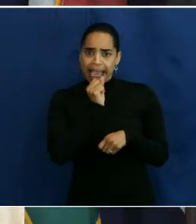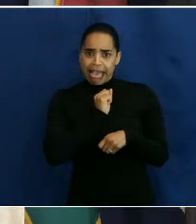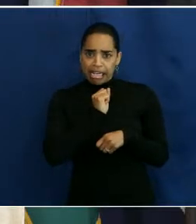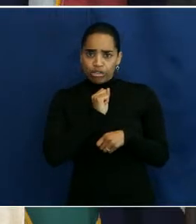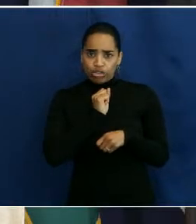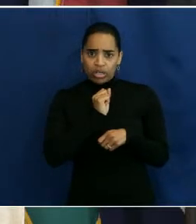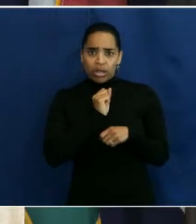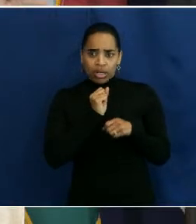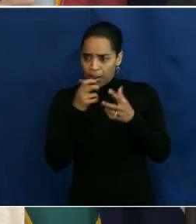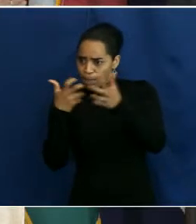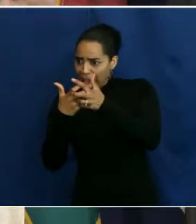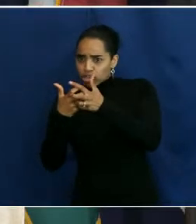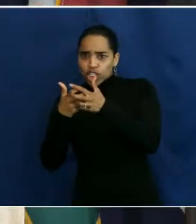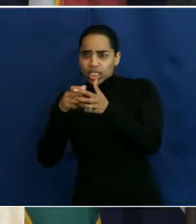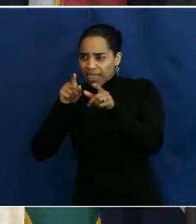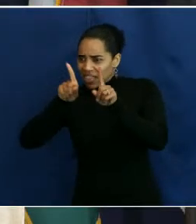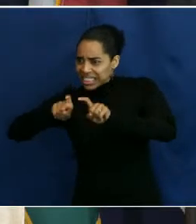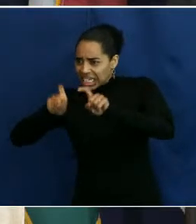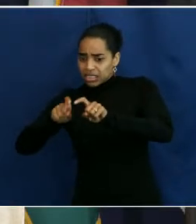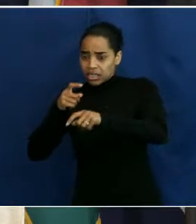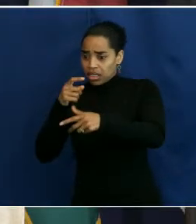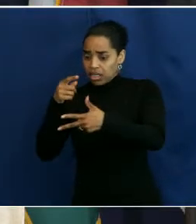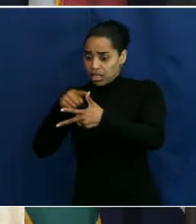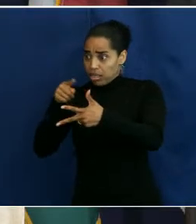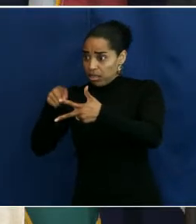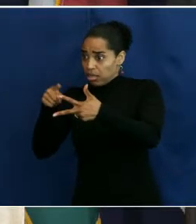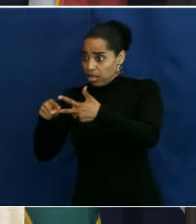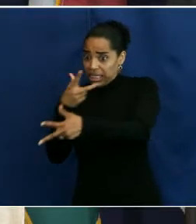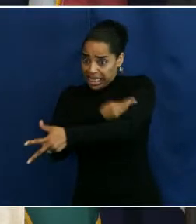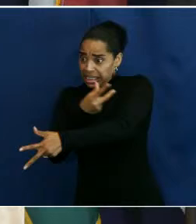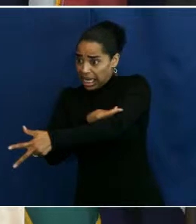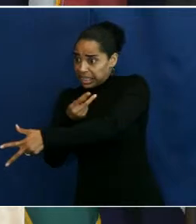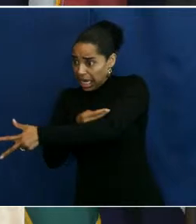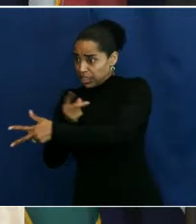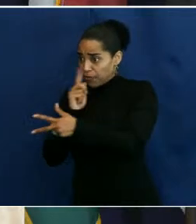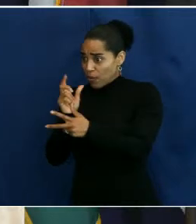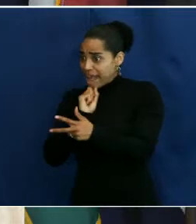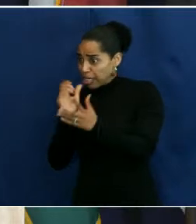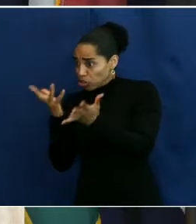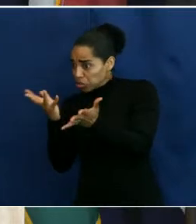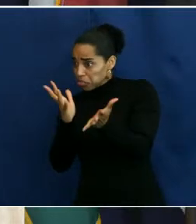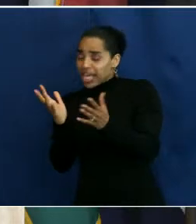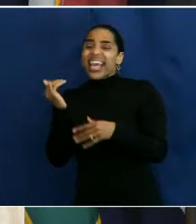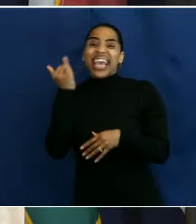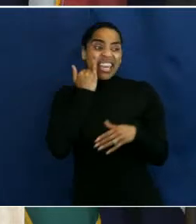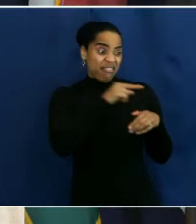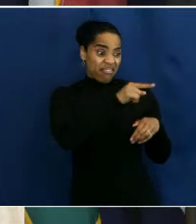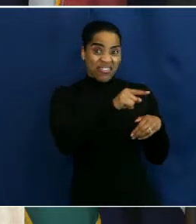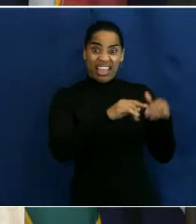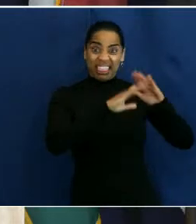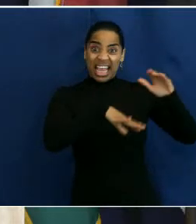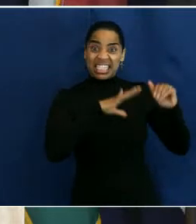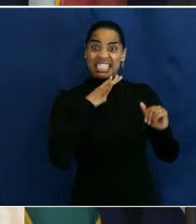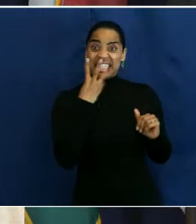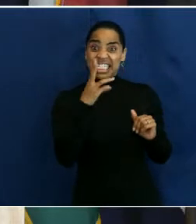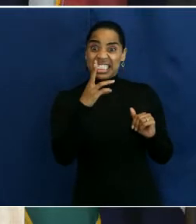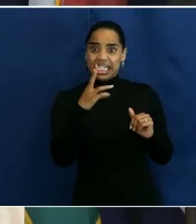clinical trials and what ages they are tested in. And so if we use the vaccines on ages less than 16, that would